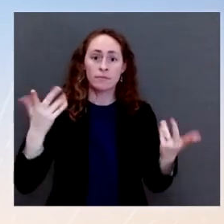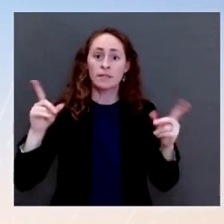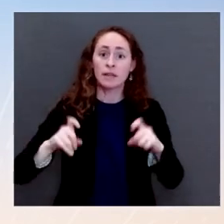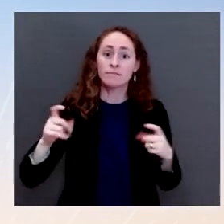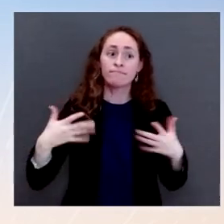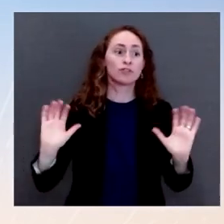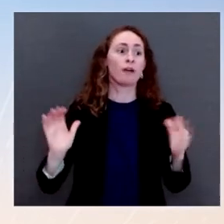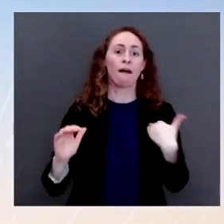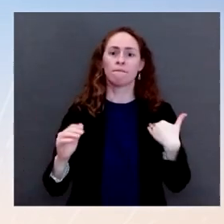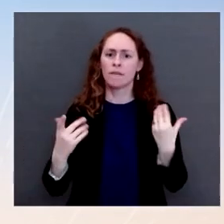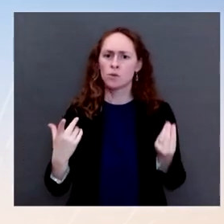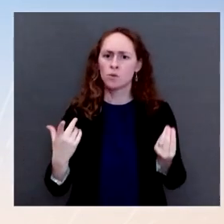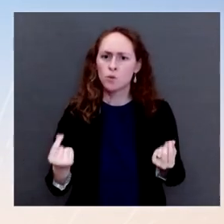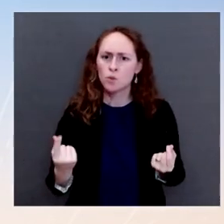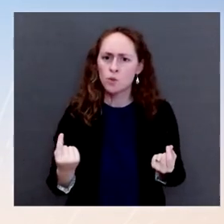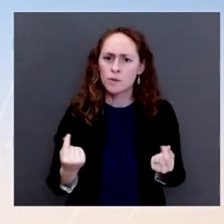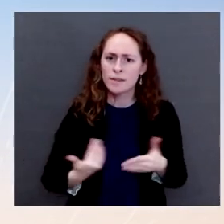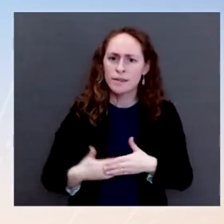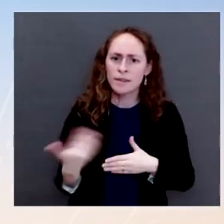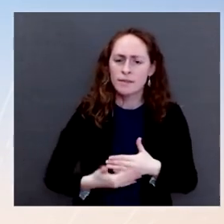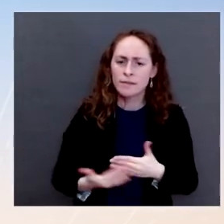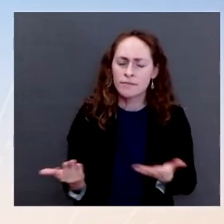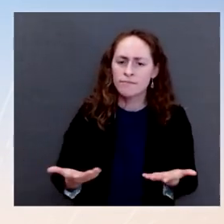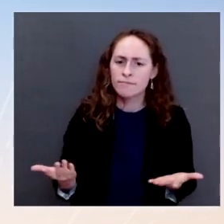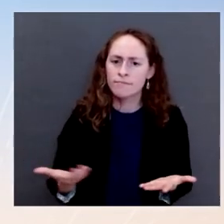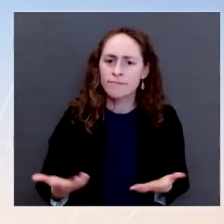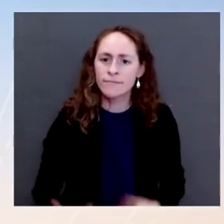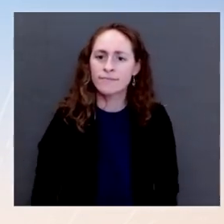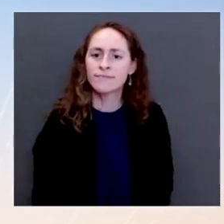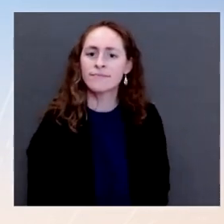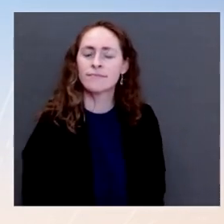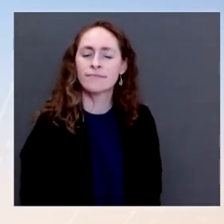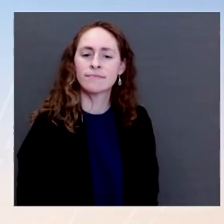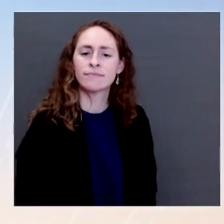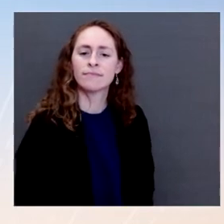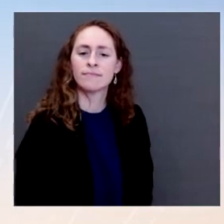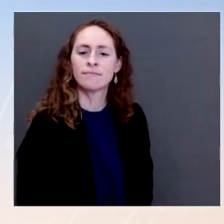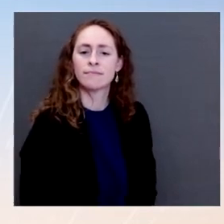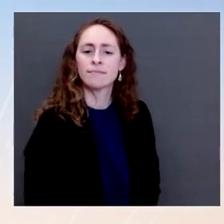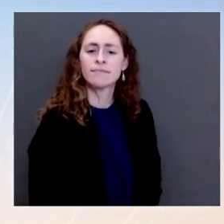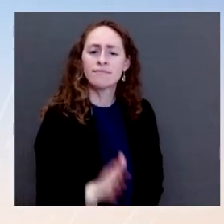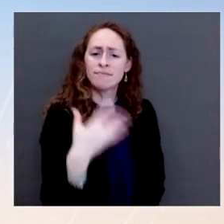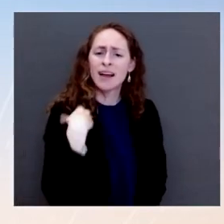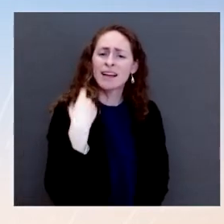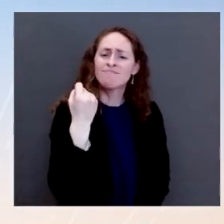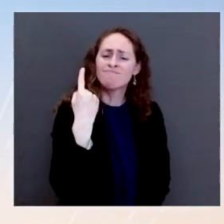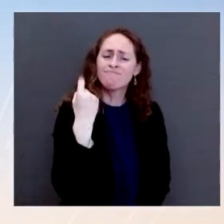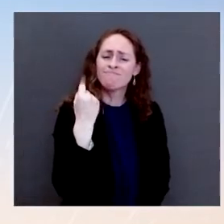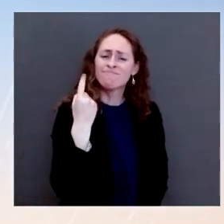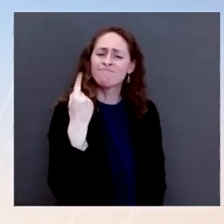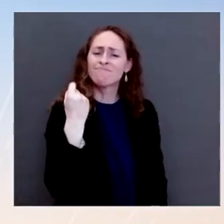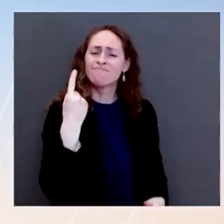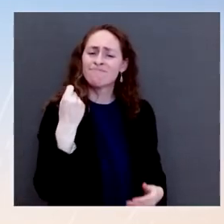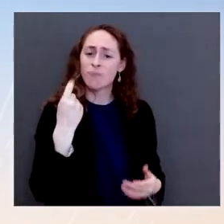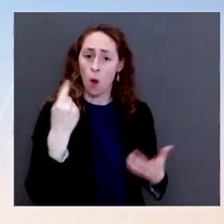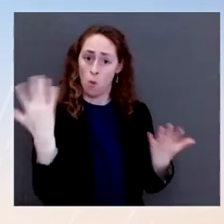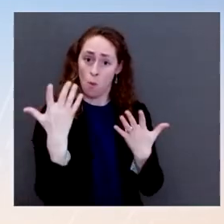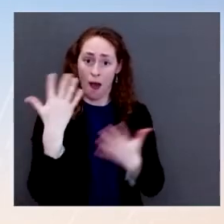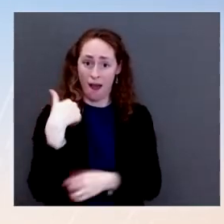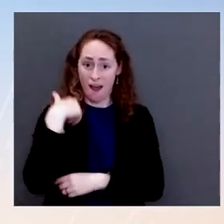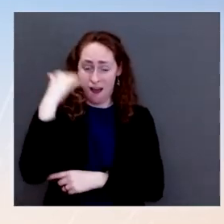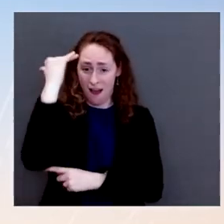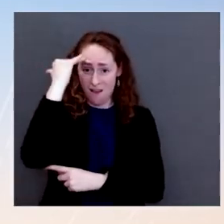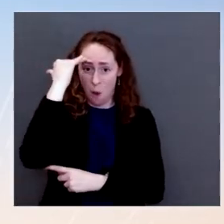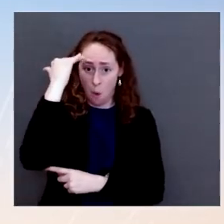quantities for less money. Well, I think we share the same objective, which is to make them less expensive and more accessible, right? Every country is going to do